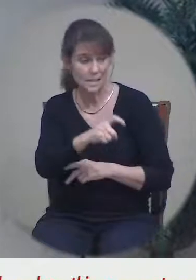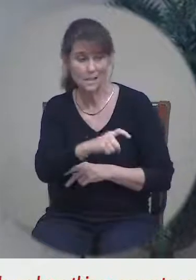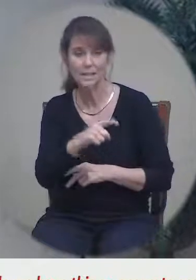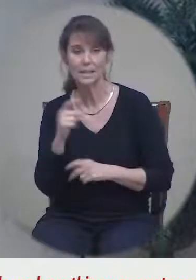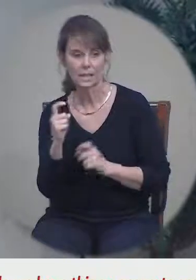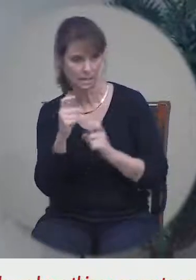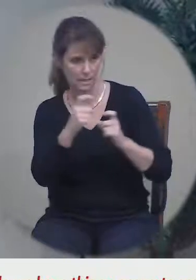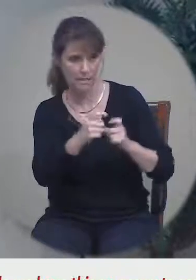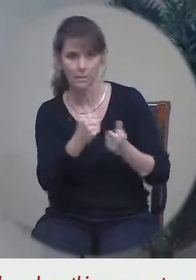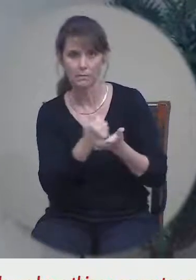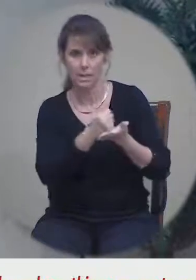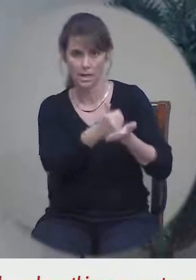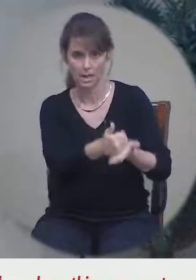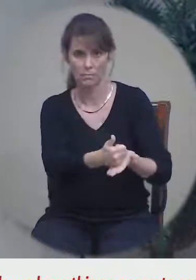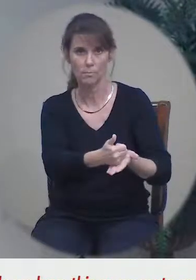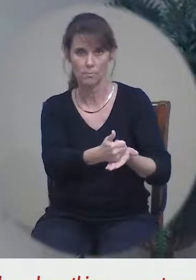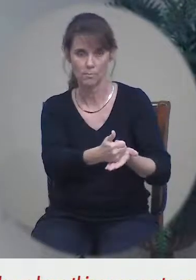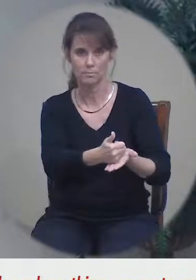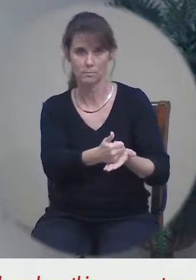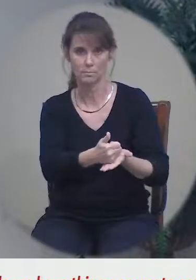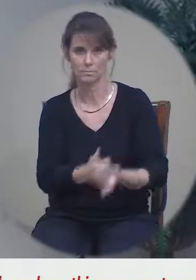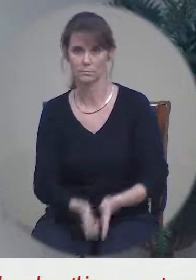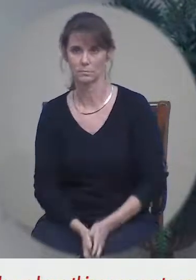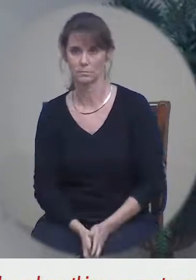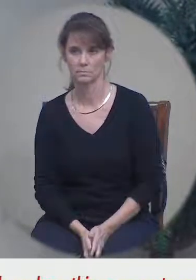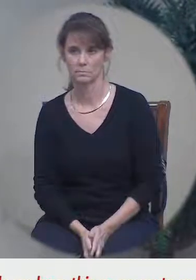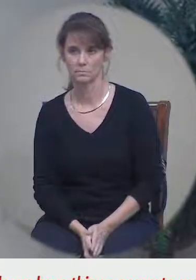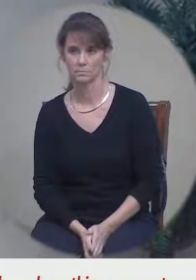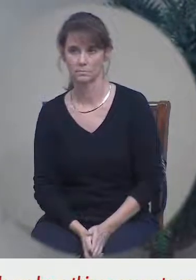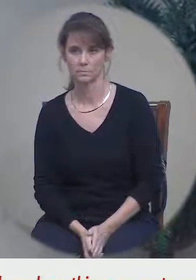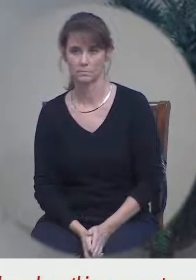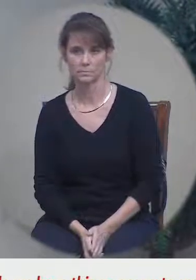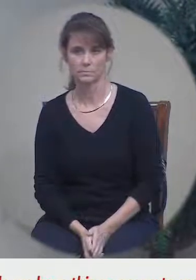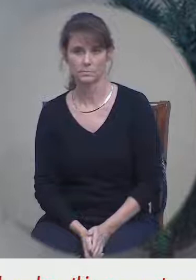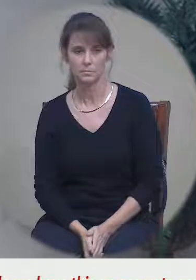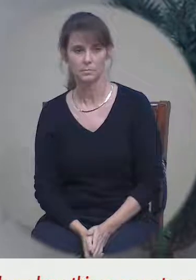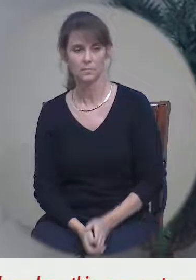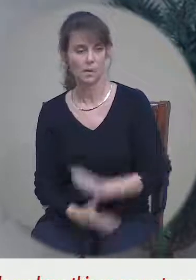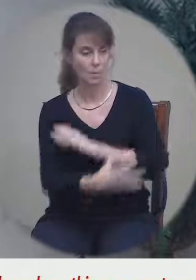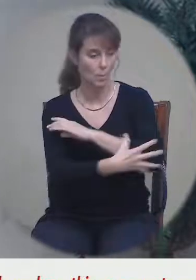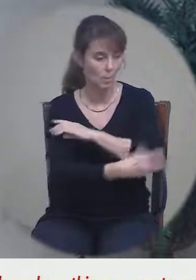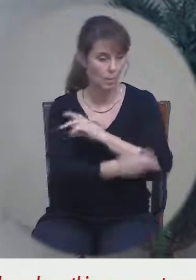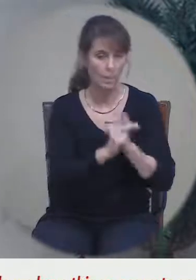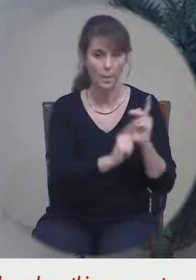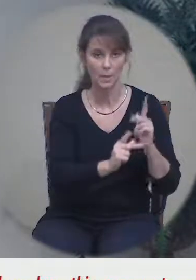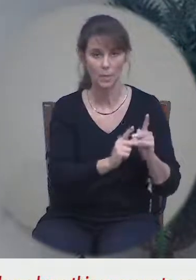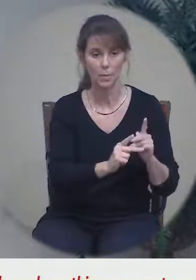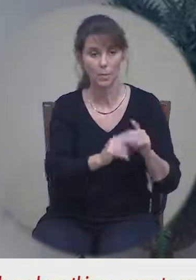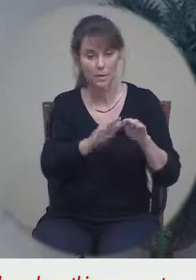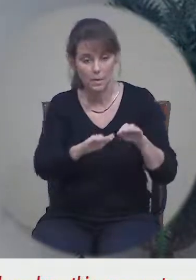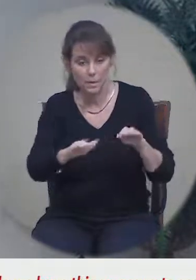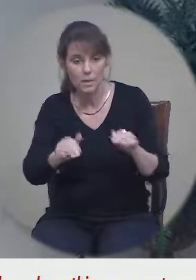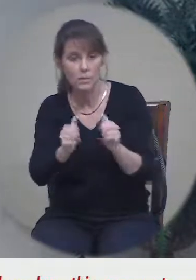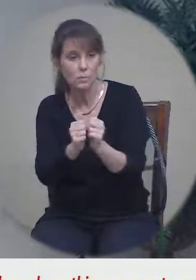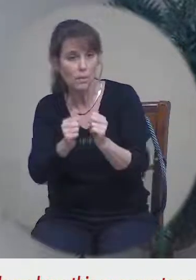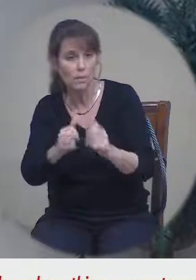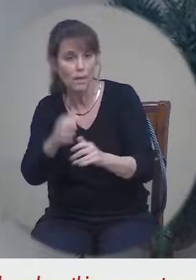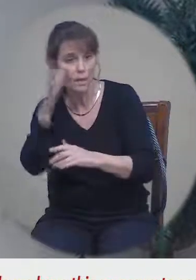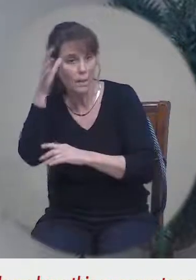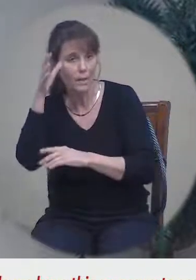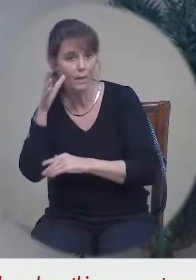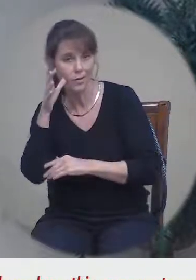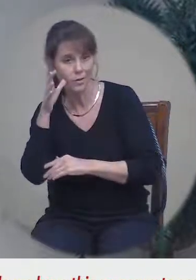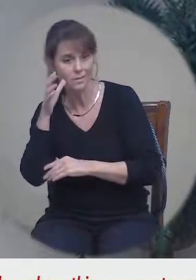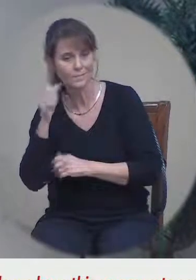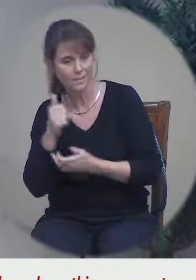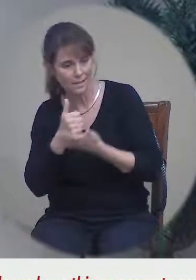a redeemer in some sense. He cared for the poor, the orphan, those who were ready to perish. They would come